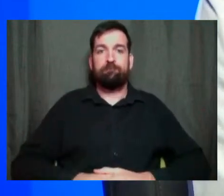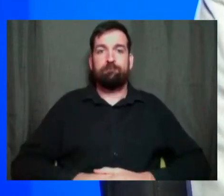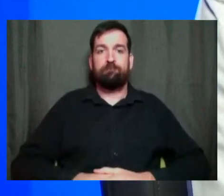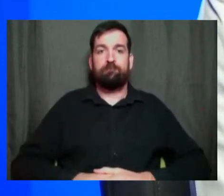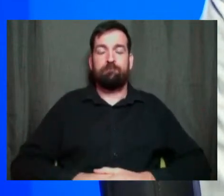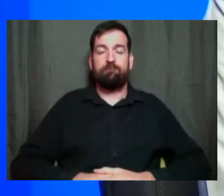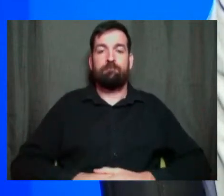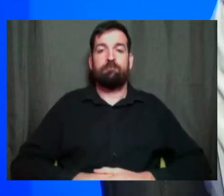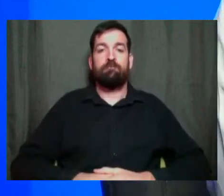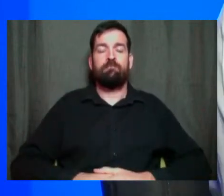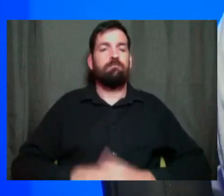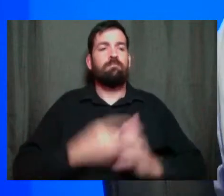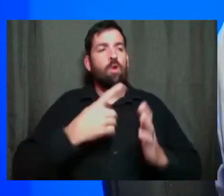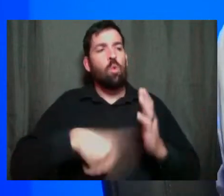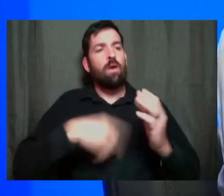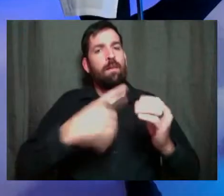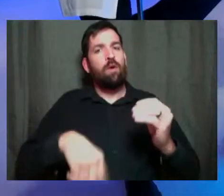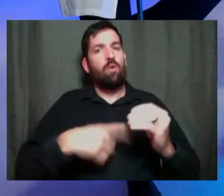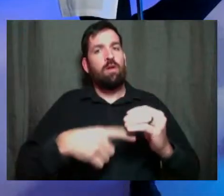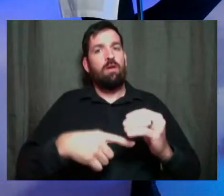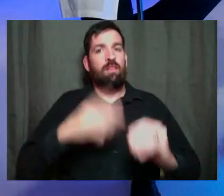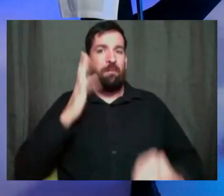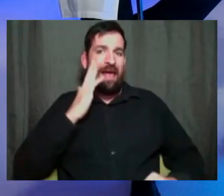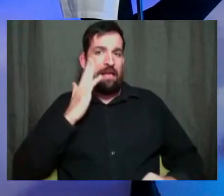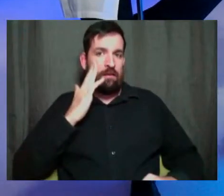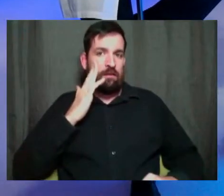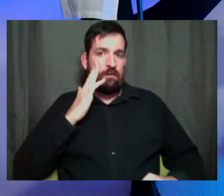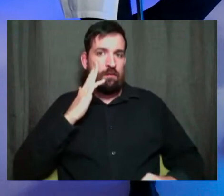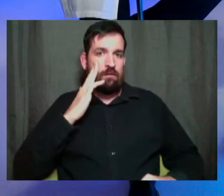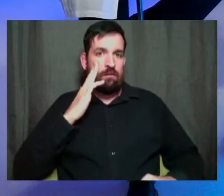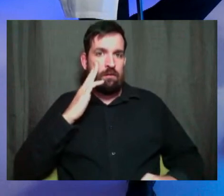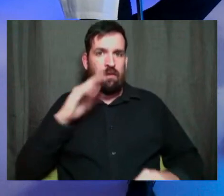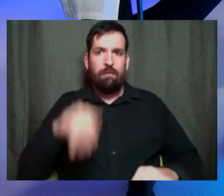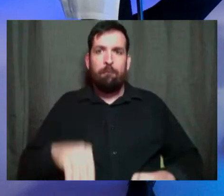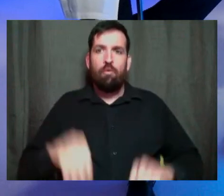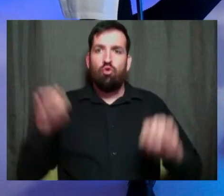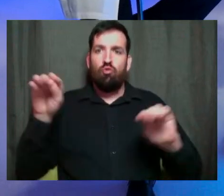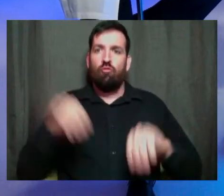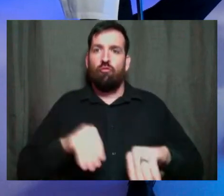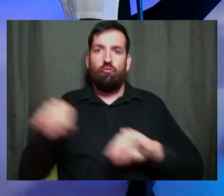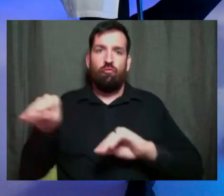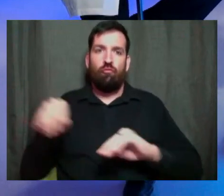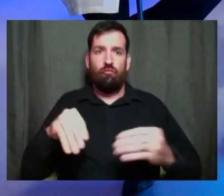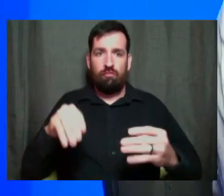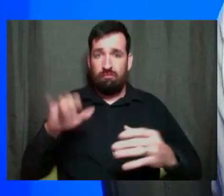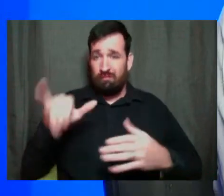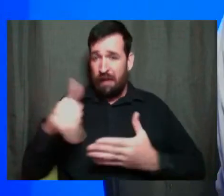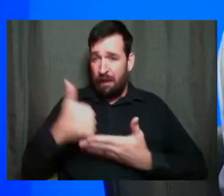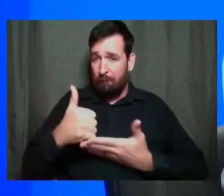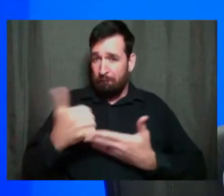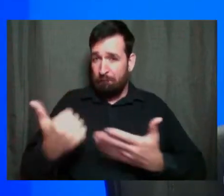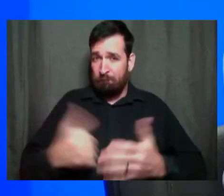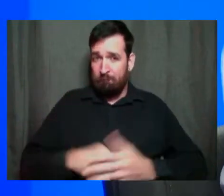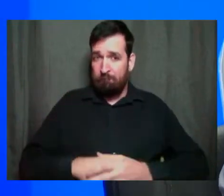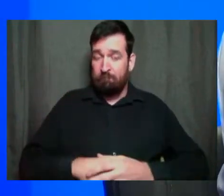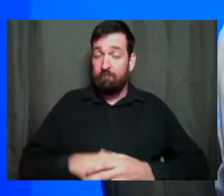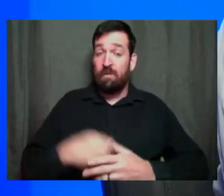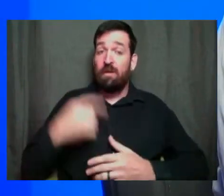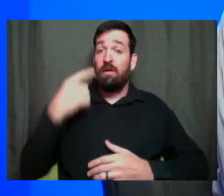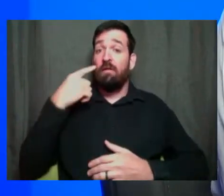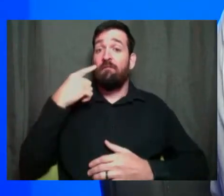What about the beds that move up and down? That was the question someone had. That, Did those help with the, sleep the apnea? one thing for elevating the head of